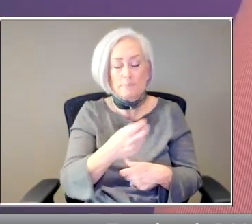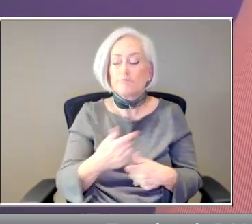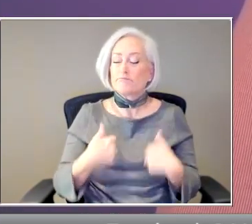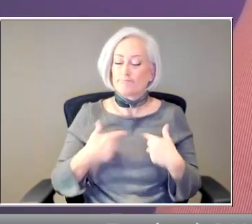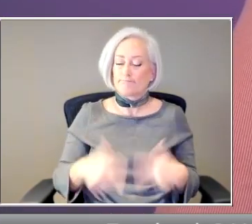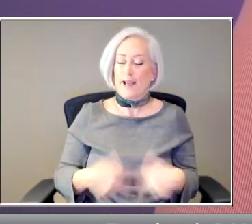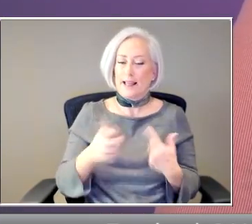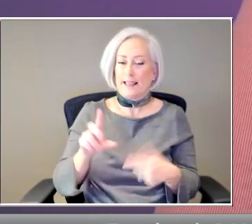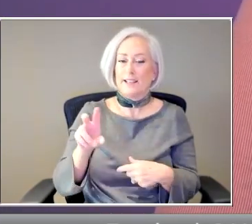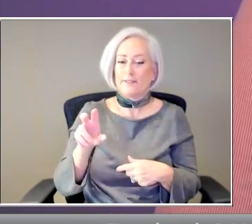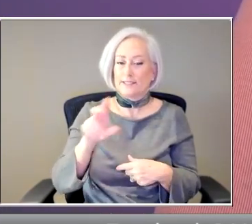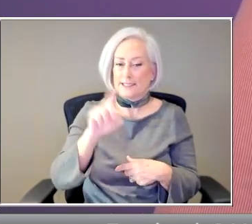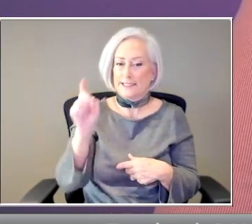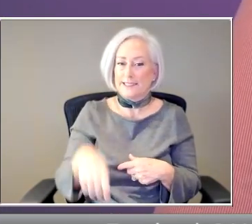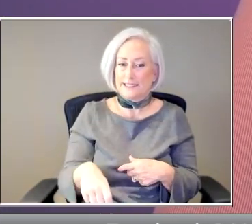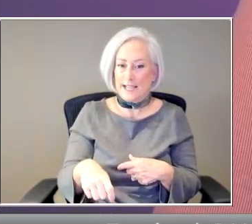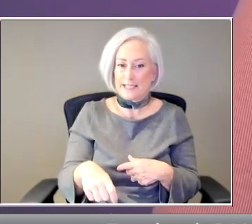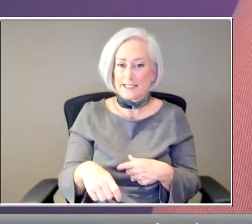not able to be with her.